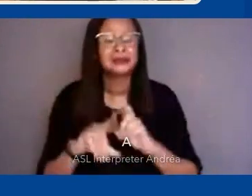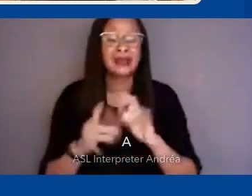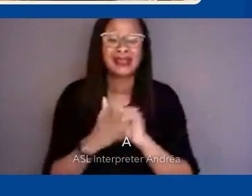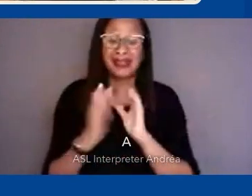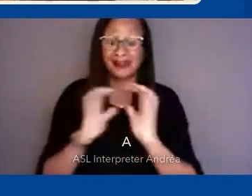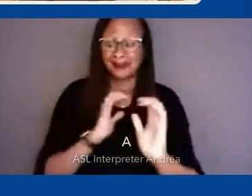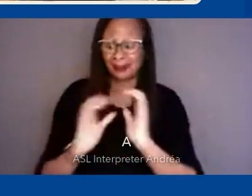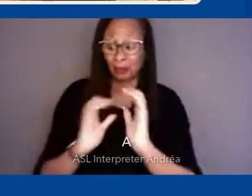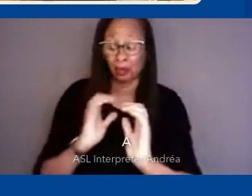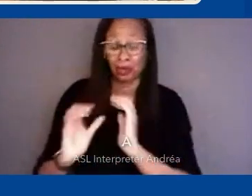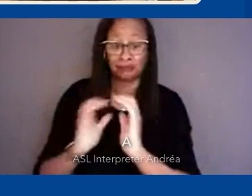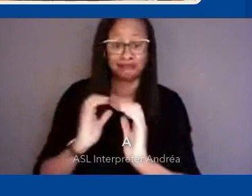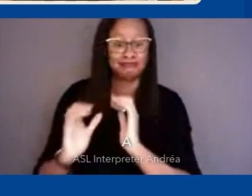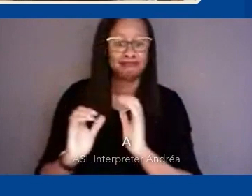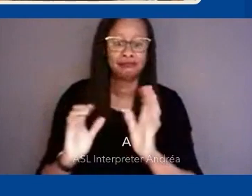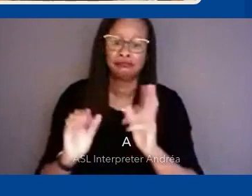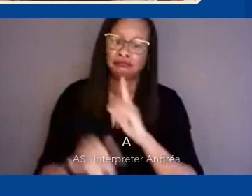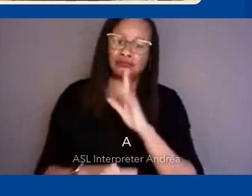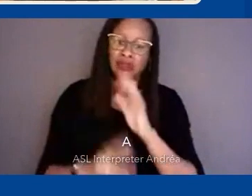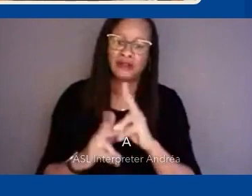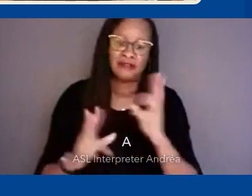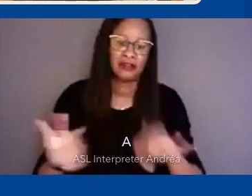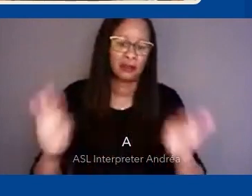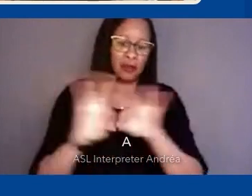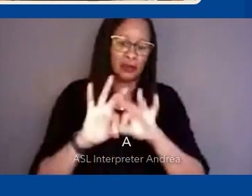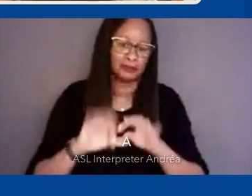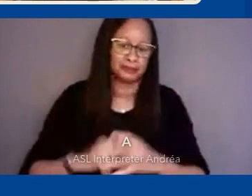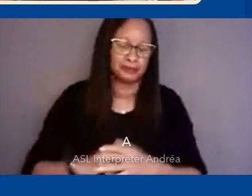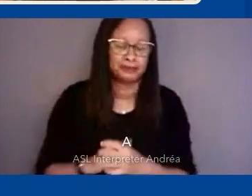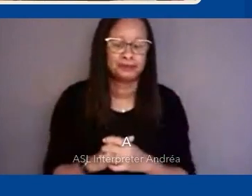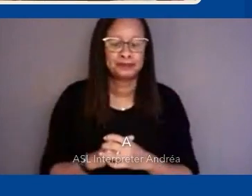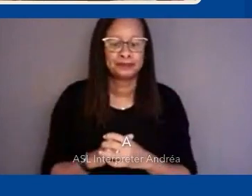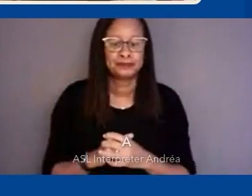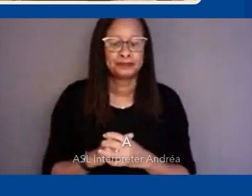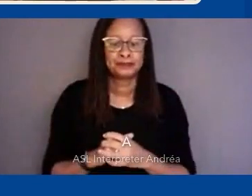communication is really, really important.